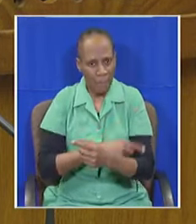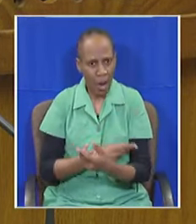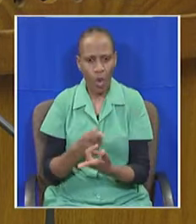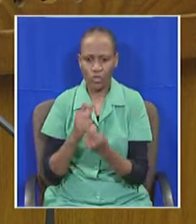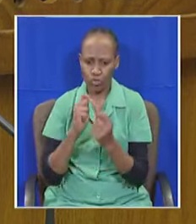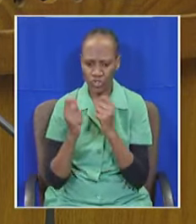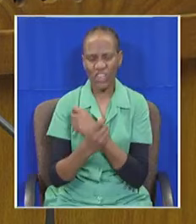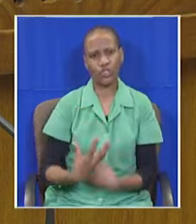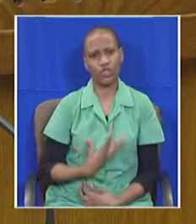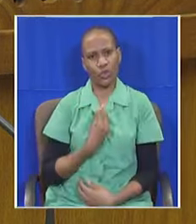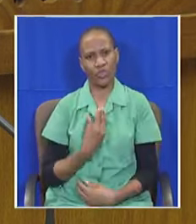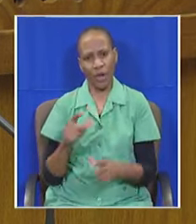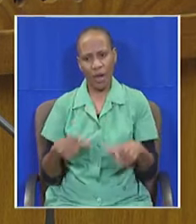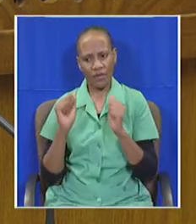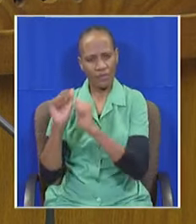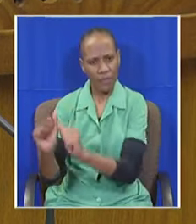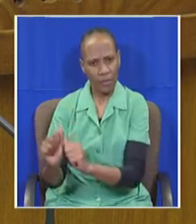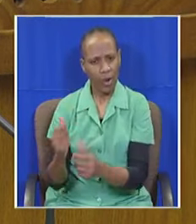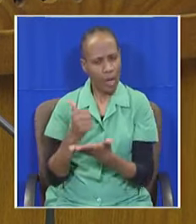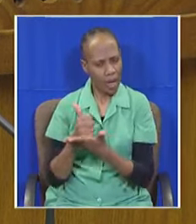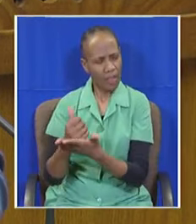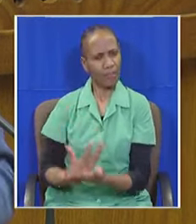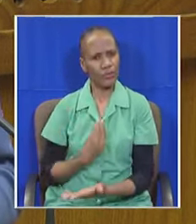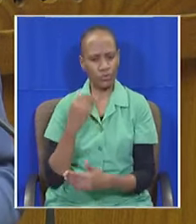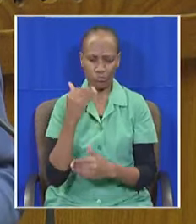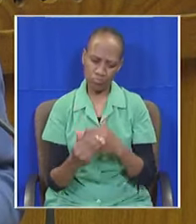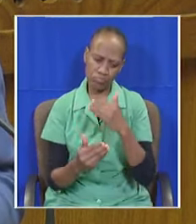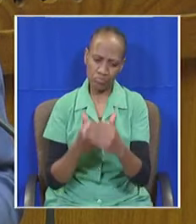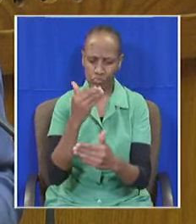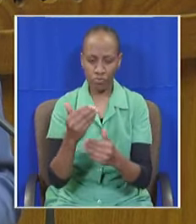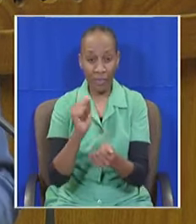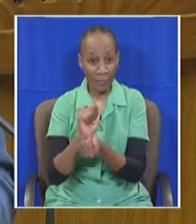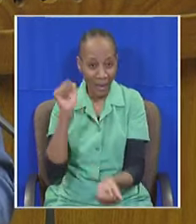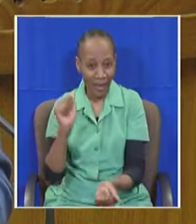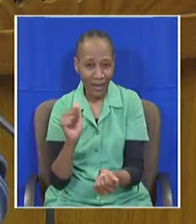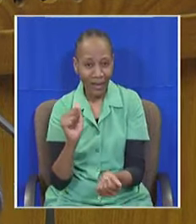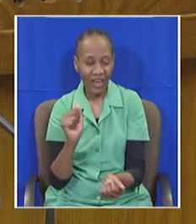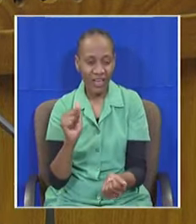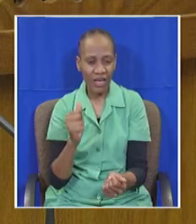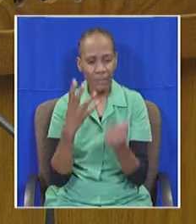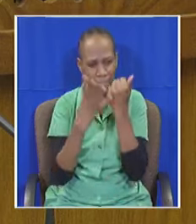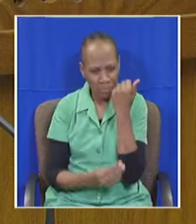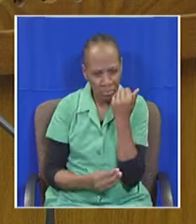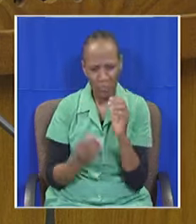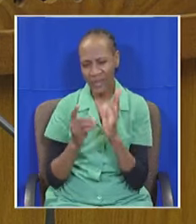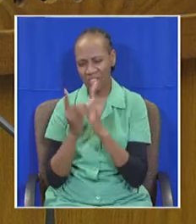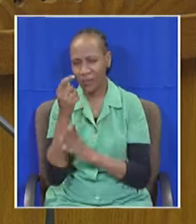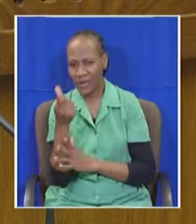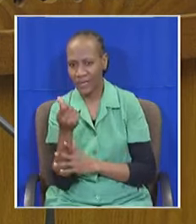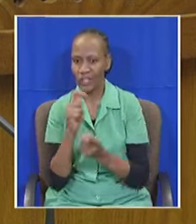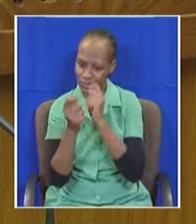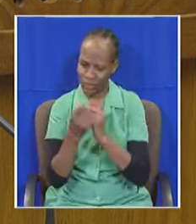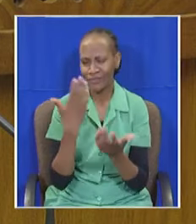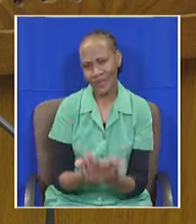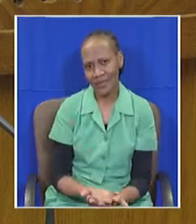of our youth and assist them in ridding from themselves the bondage of poverty and underdevelopment. We believe that